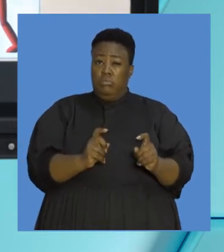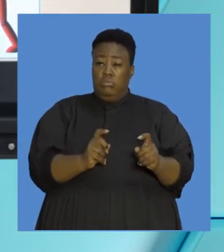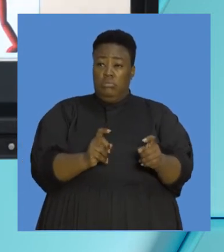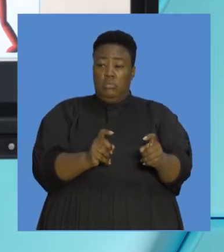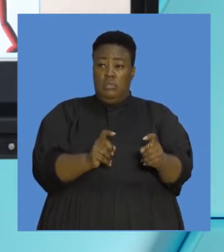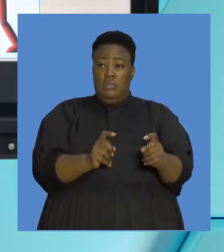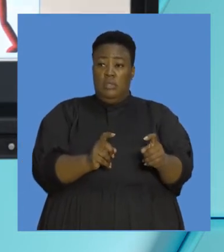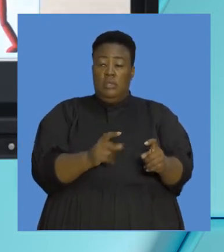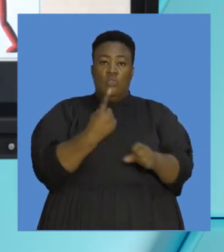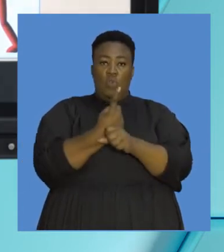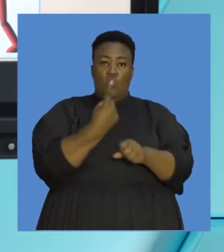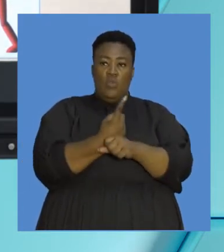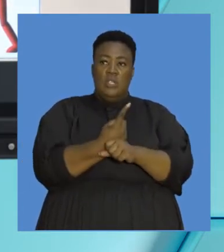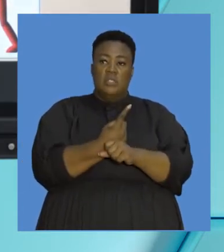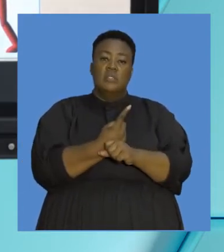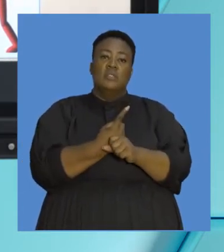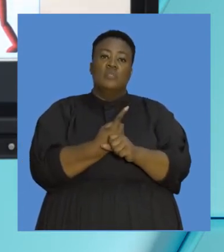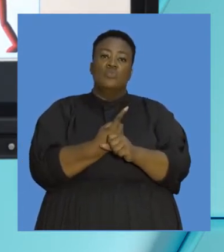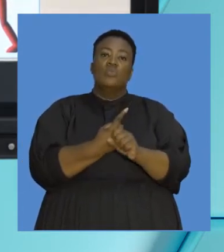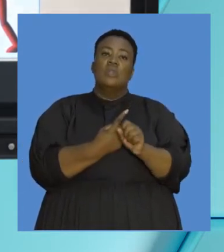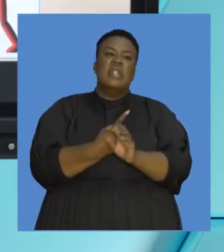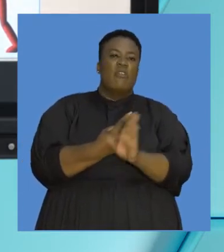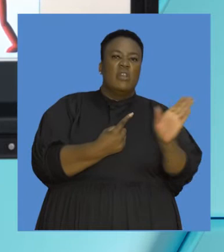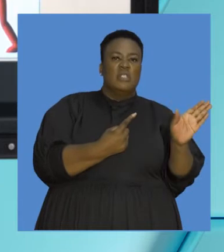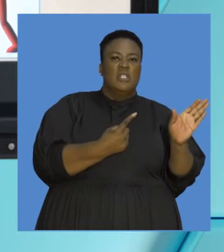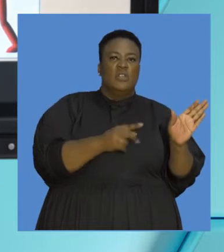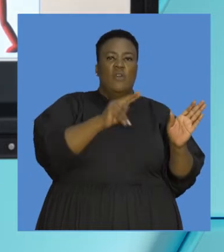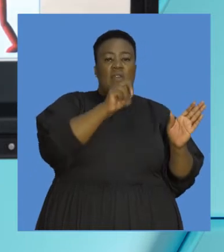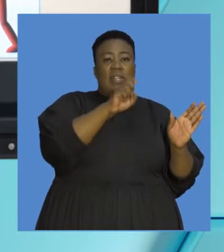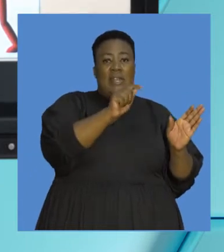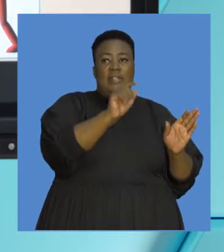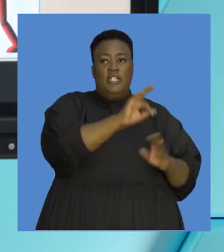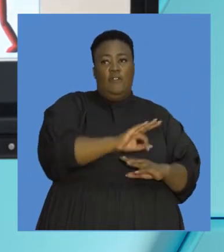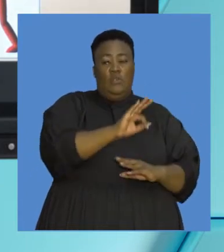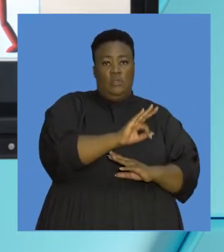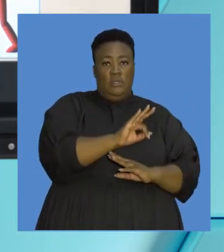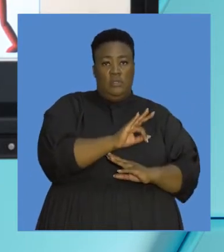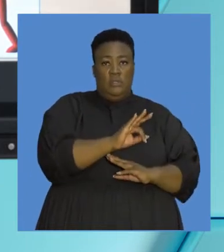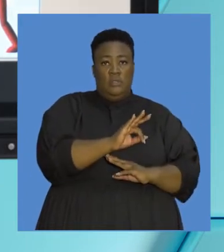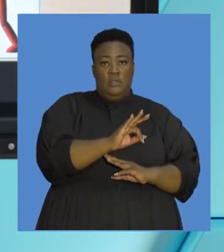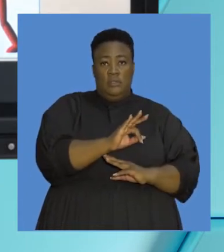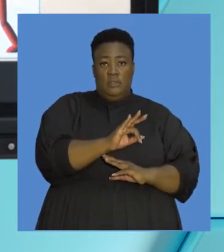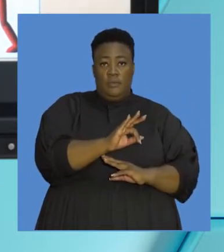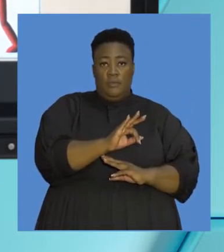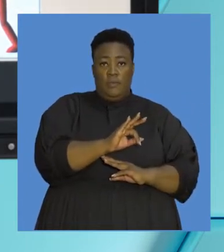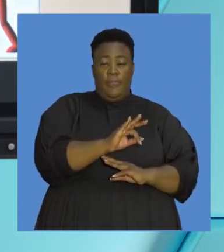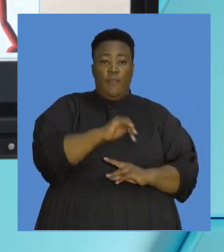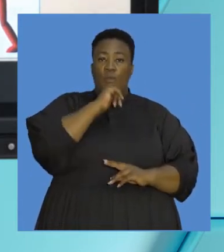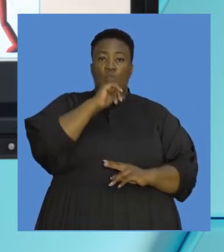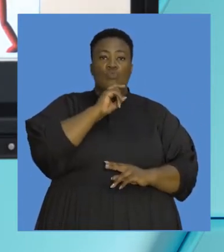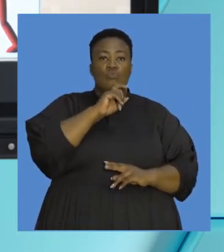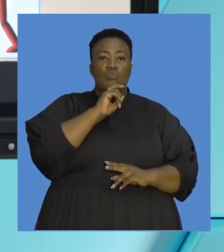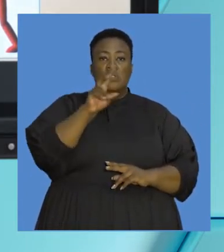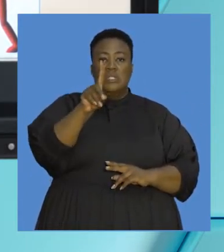acceleration that it experiences is always in the direction of the net force. Notice I'm not using deceleration,